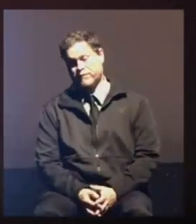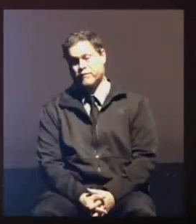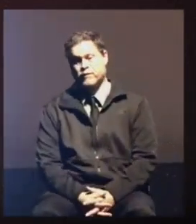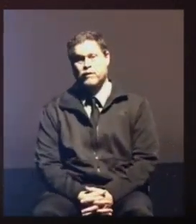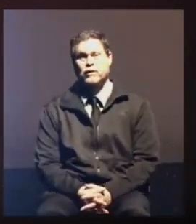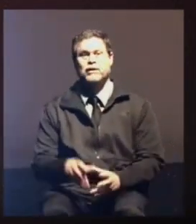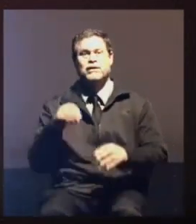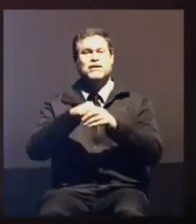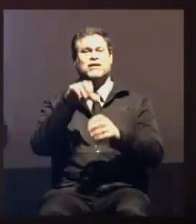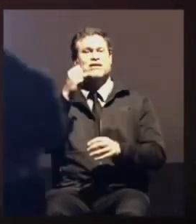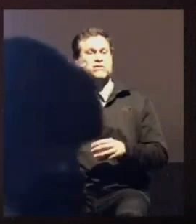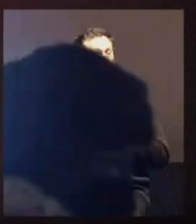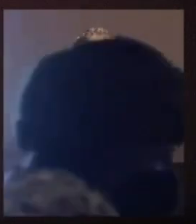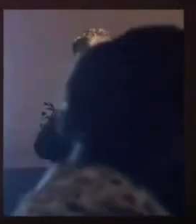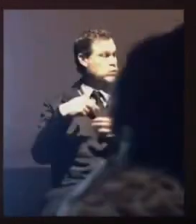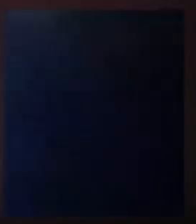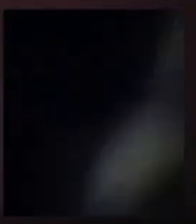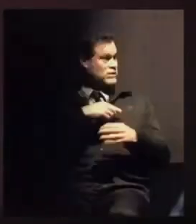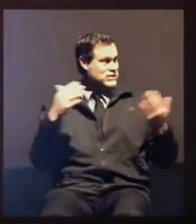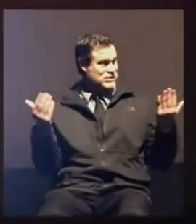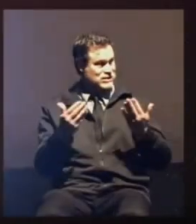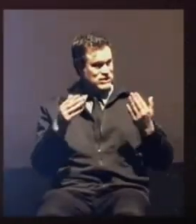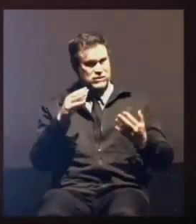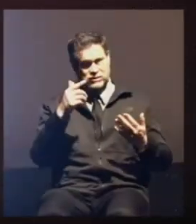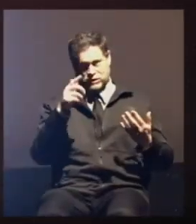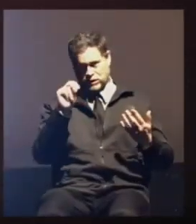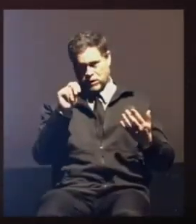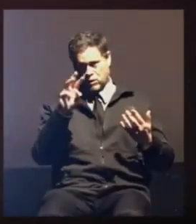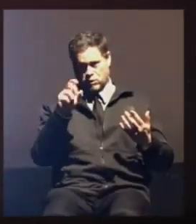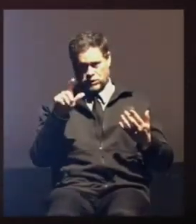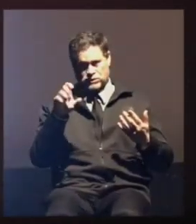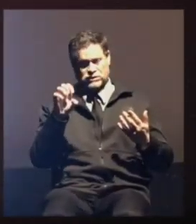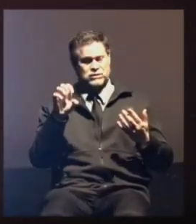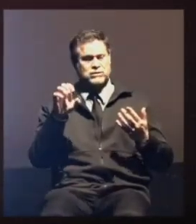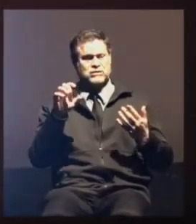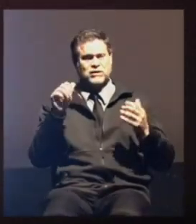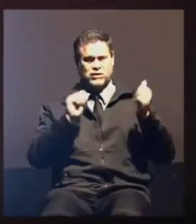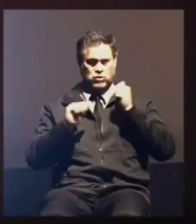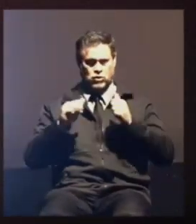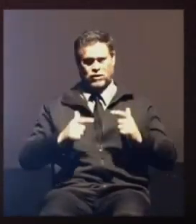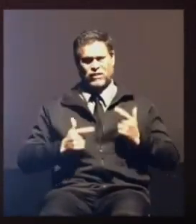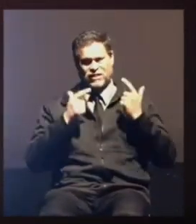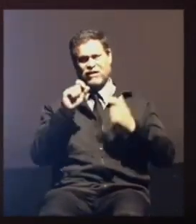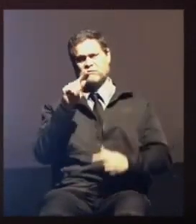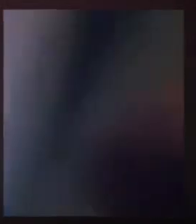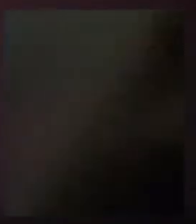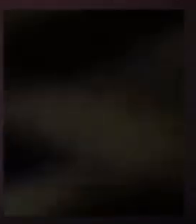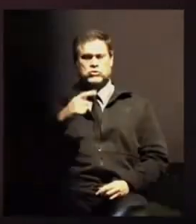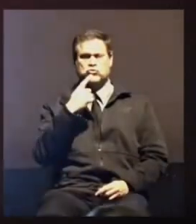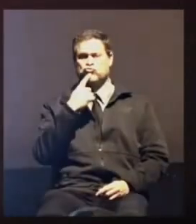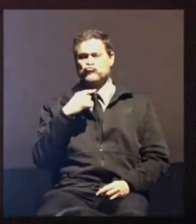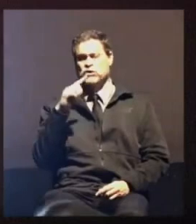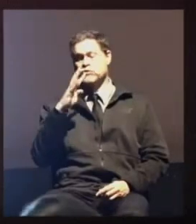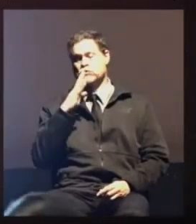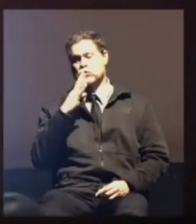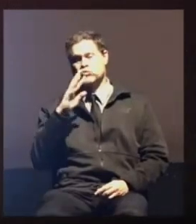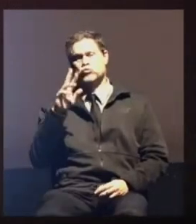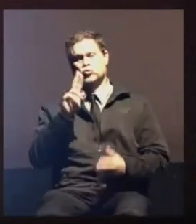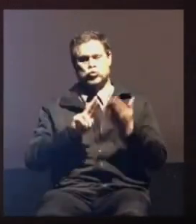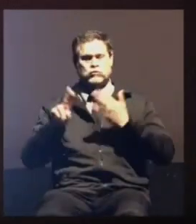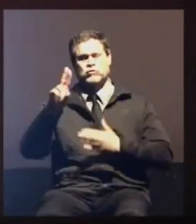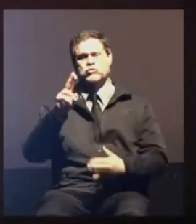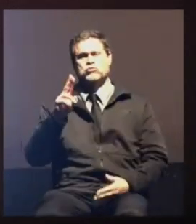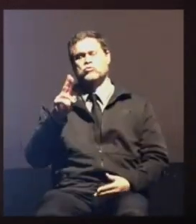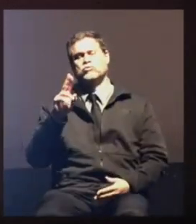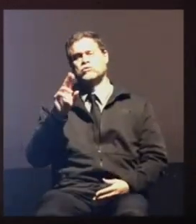In case you're just joining us, either here in the Glenn Wallach Theater or on the live stream, this is REDtalks at the University of Redlands on the